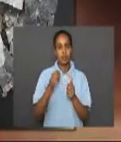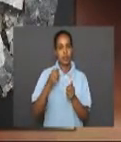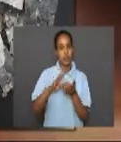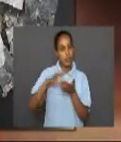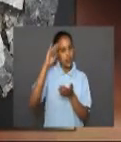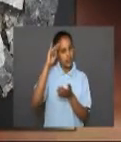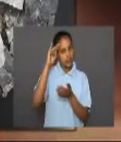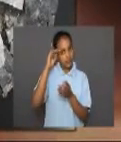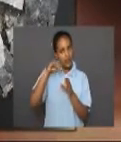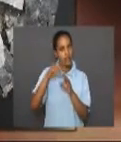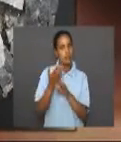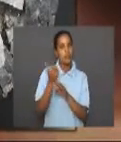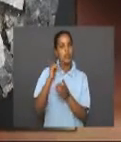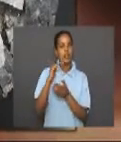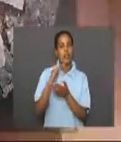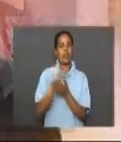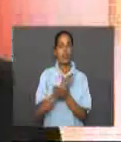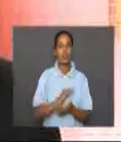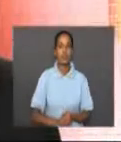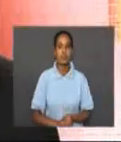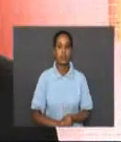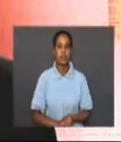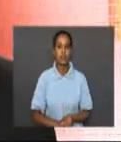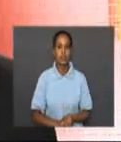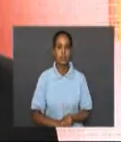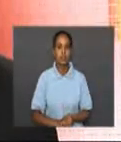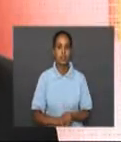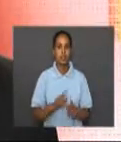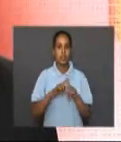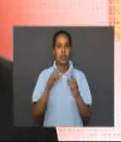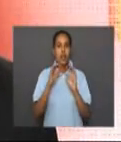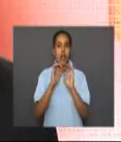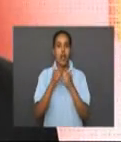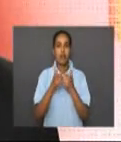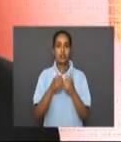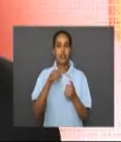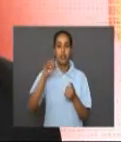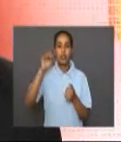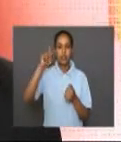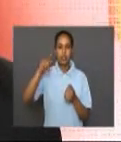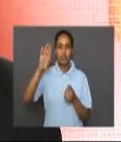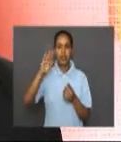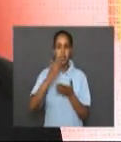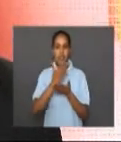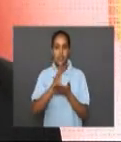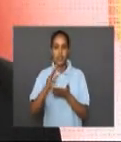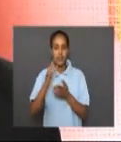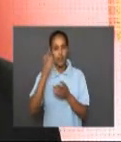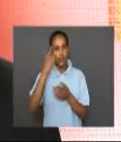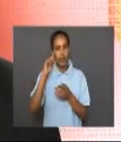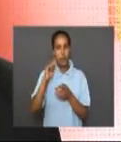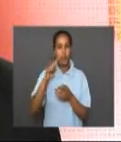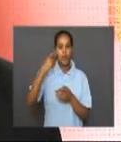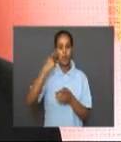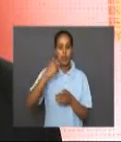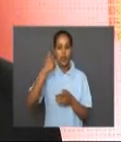Tin is used for this purpose because it does not oxidize easily. This